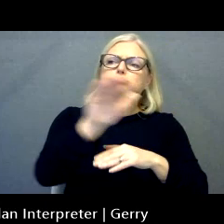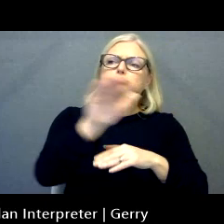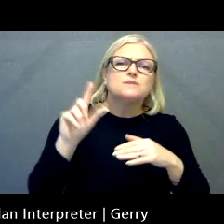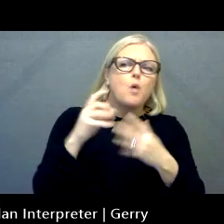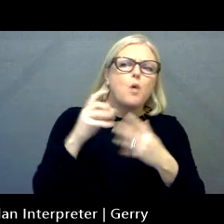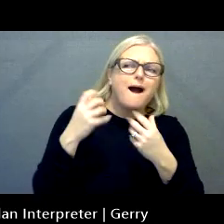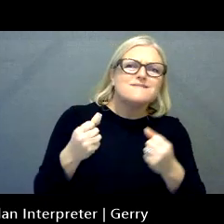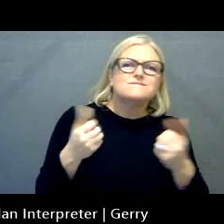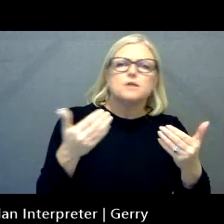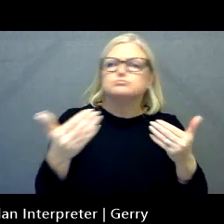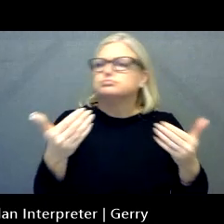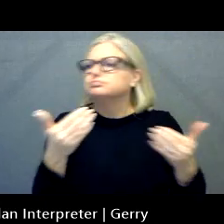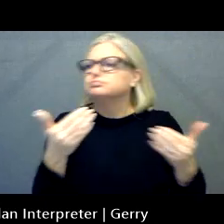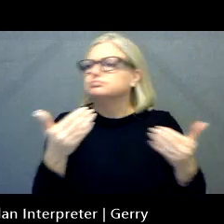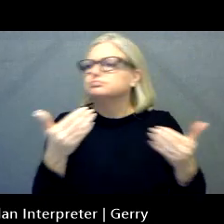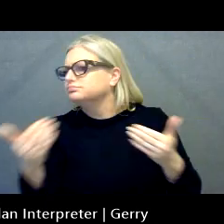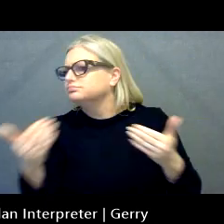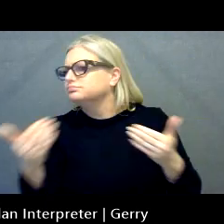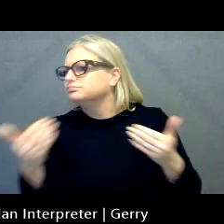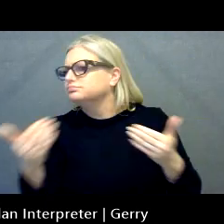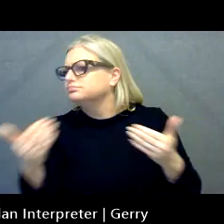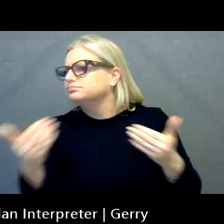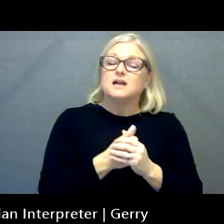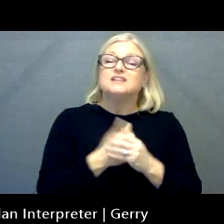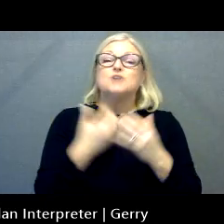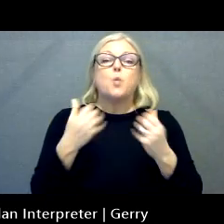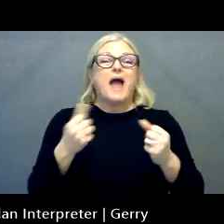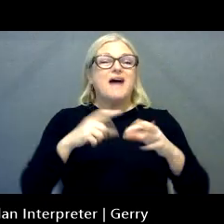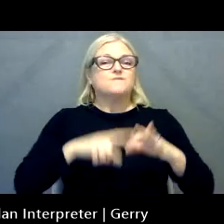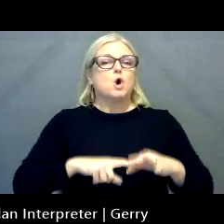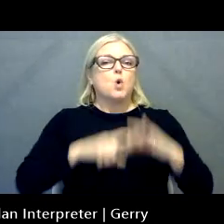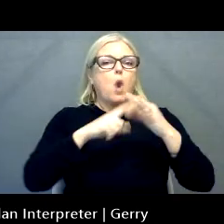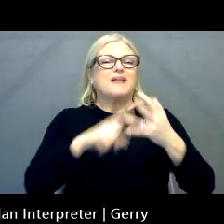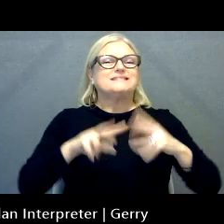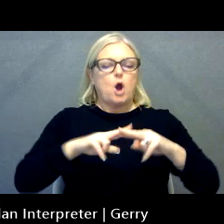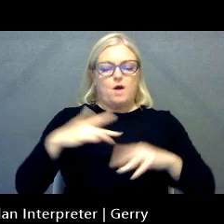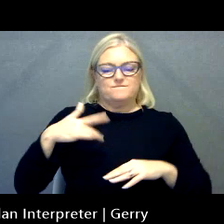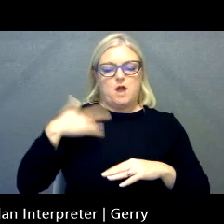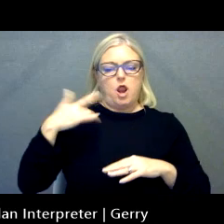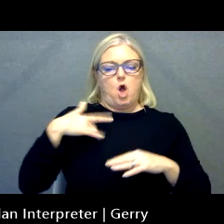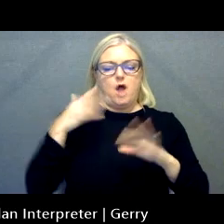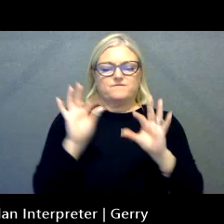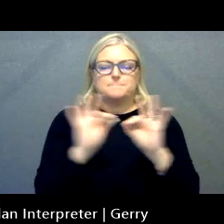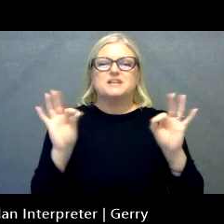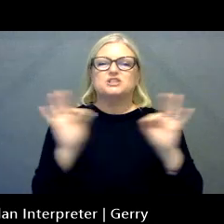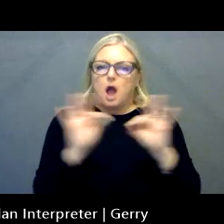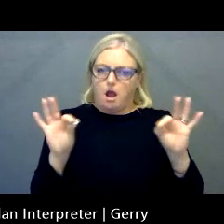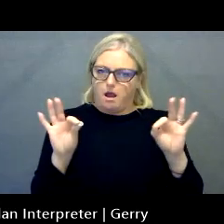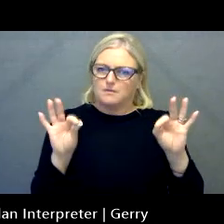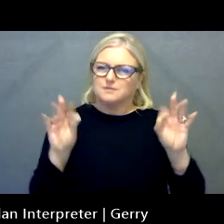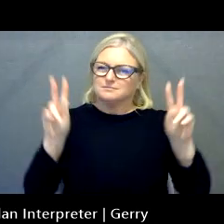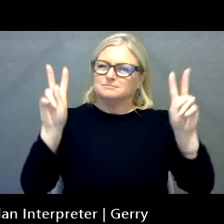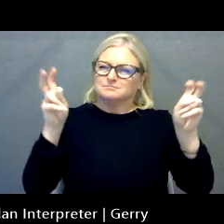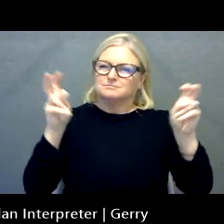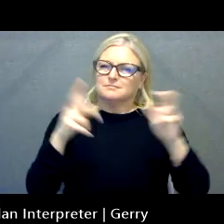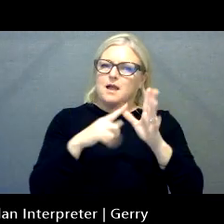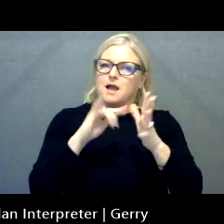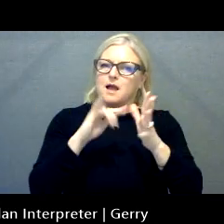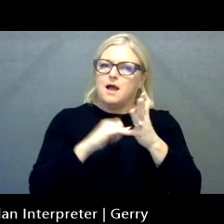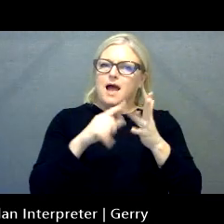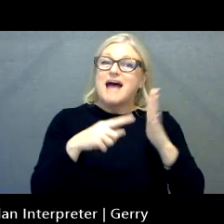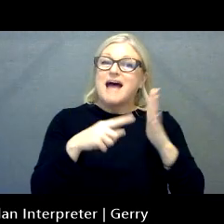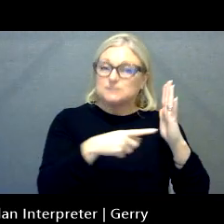Care-Related Quality of Life Measure, the ASCOT, which stands for Adult Social Care Outcomes Toolkit. The preferences were derived